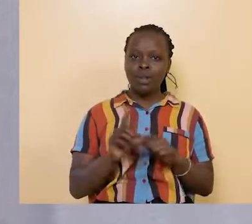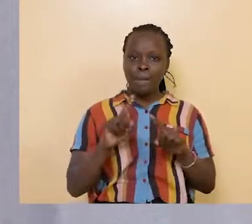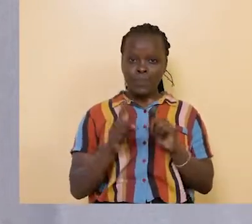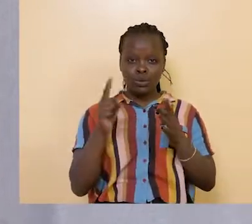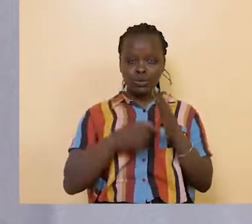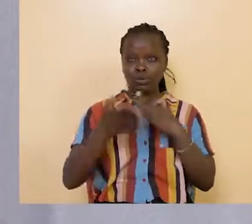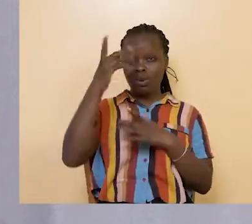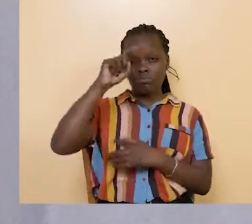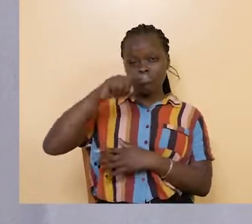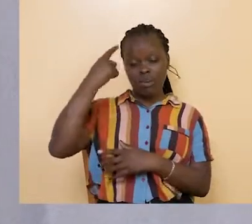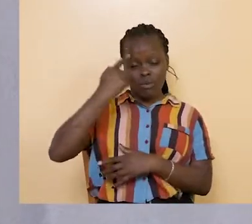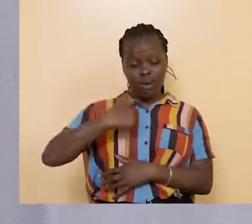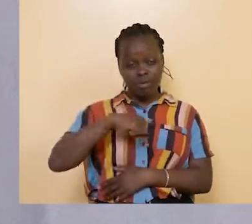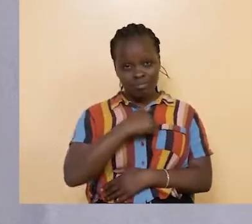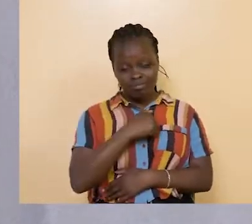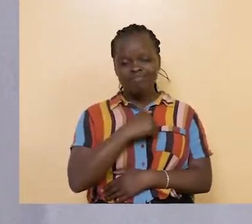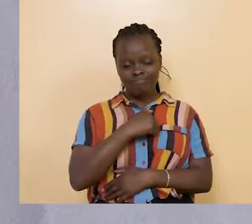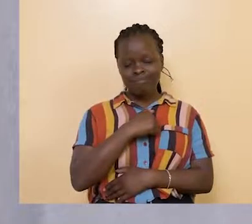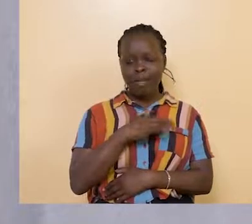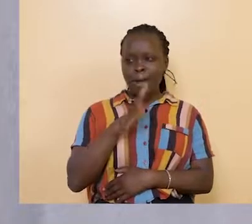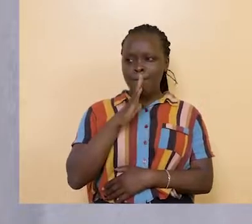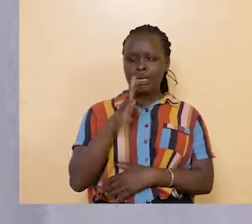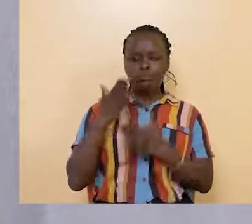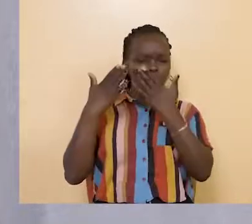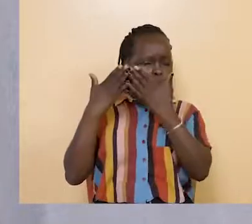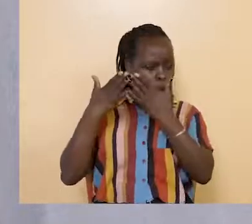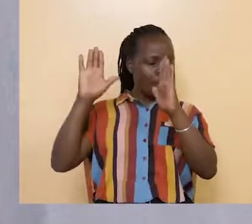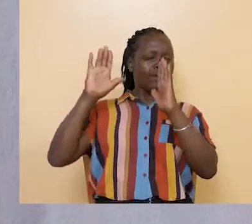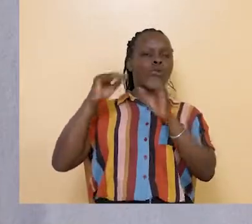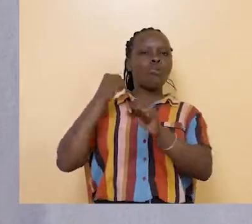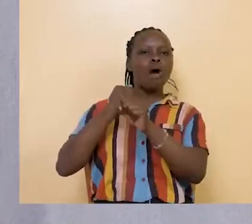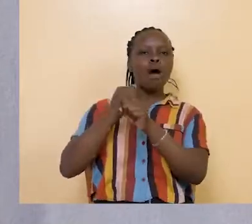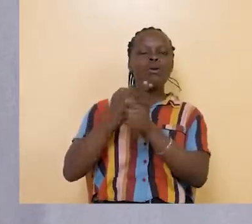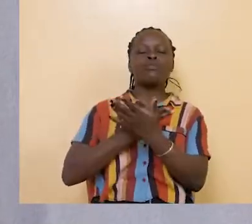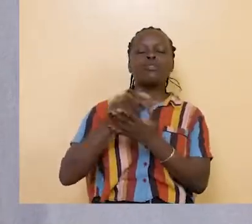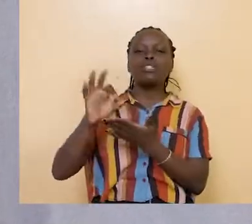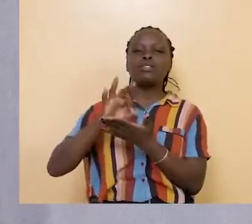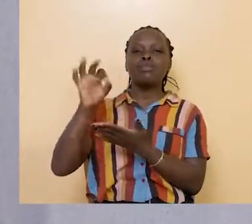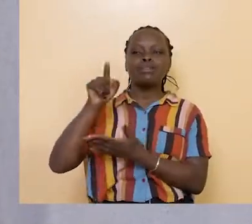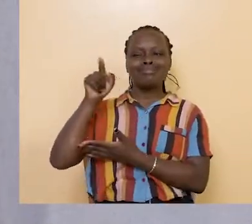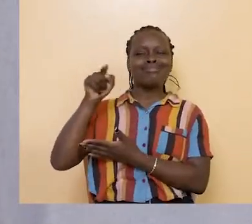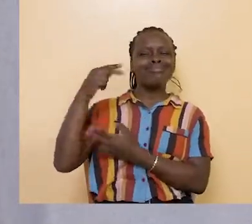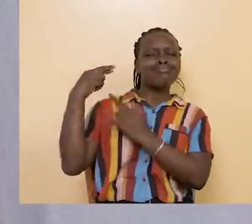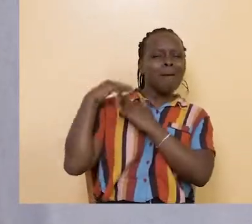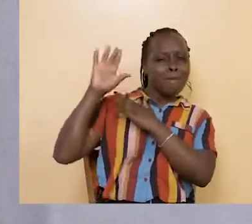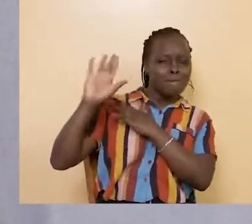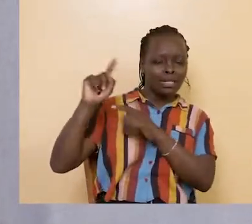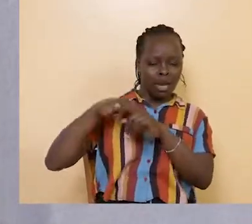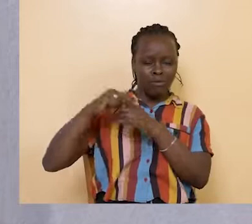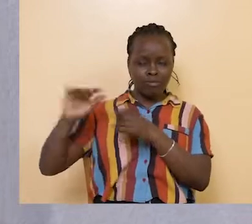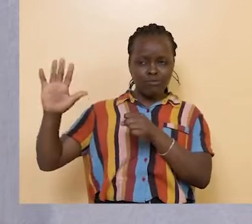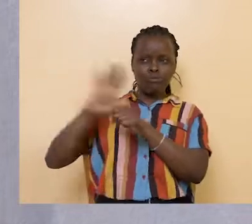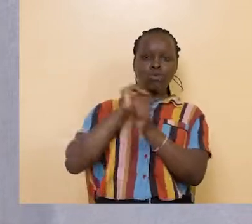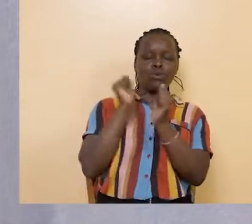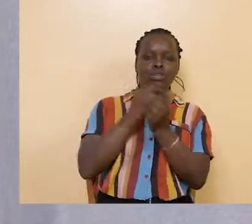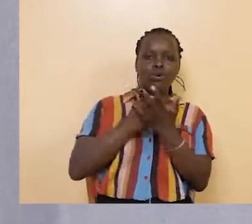But what God requires of us is to be open to the working of the Holy Spirit, so that as we are filled with the